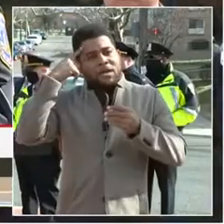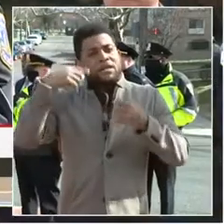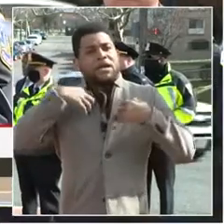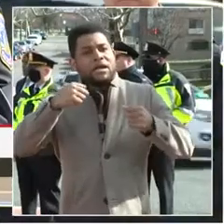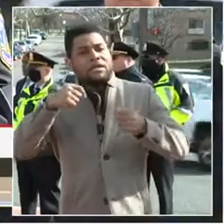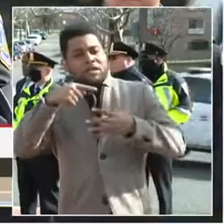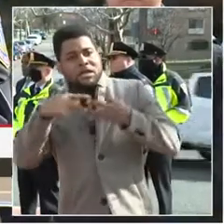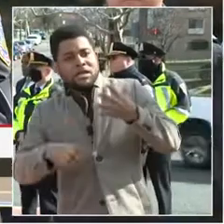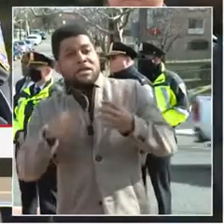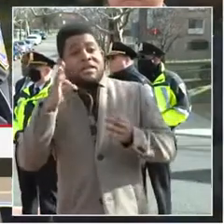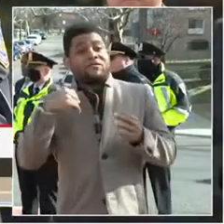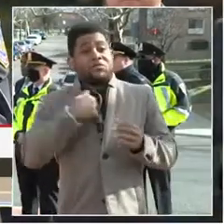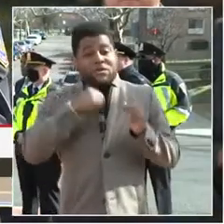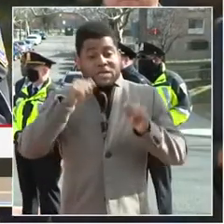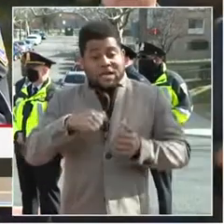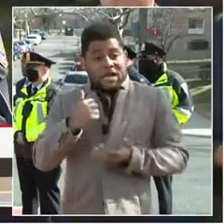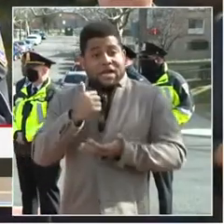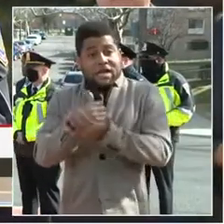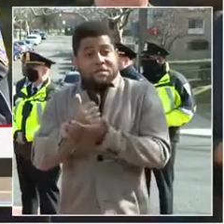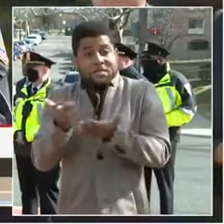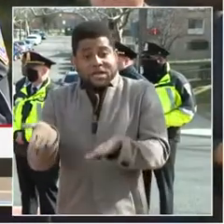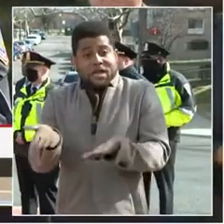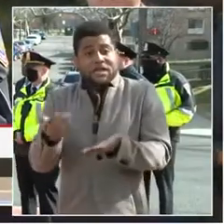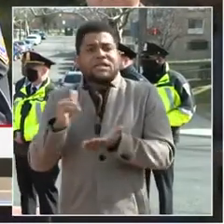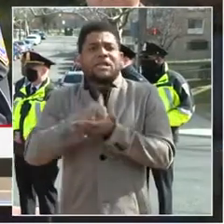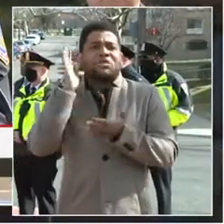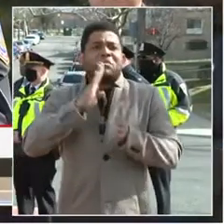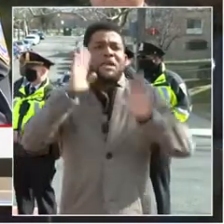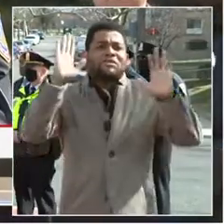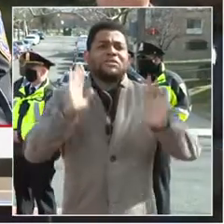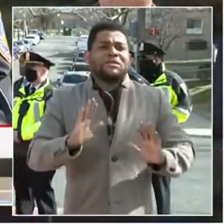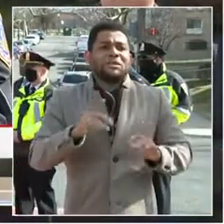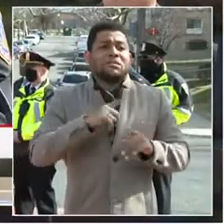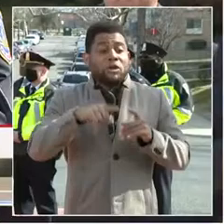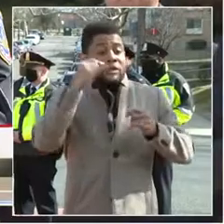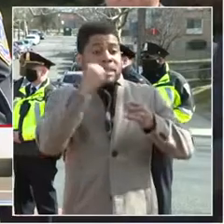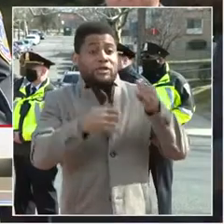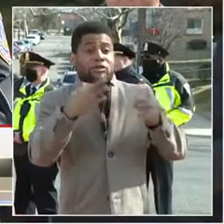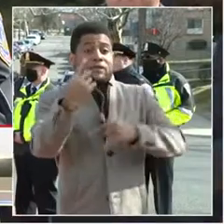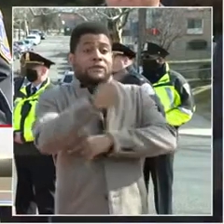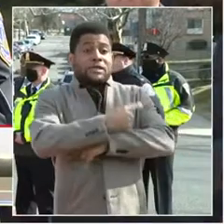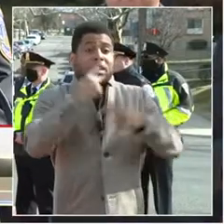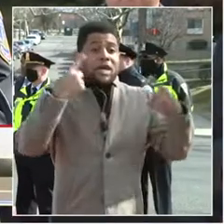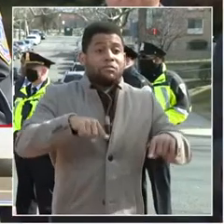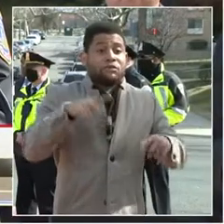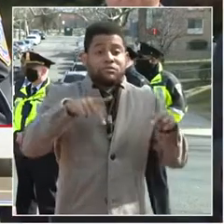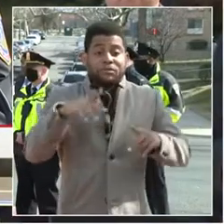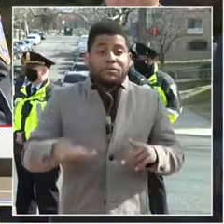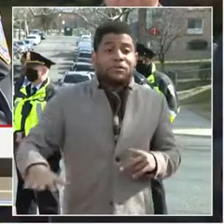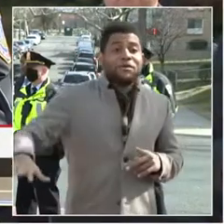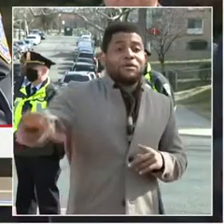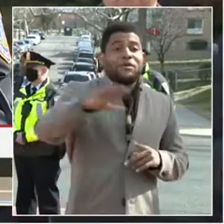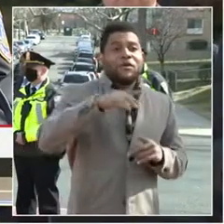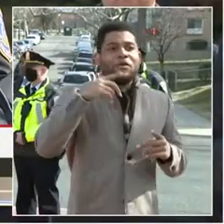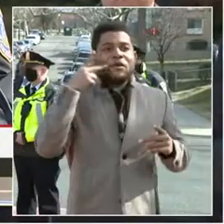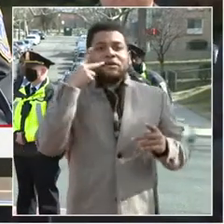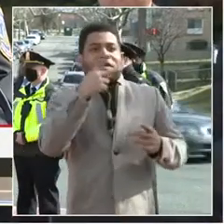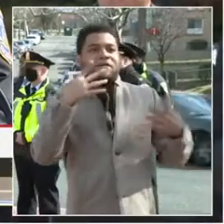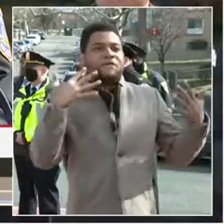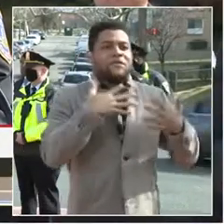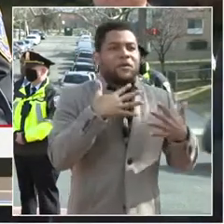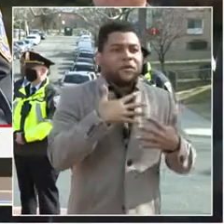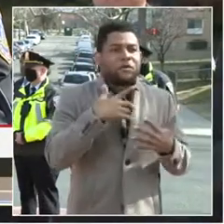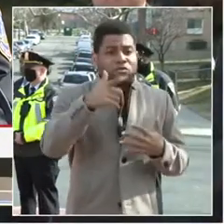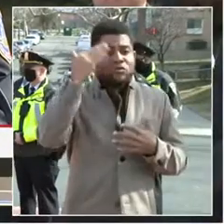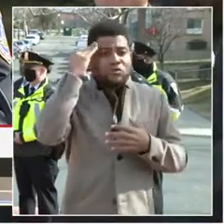the end of the day, when people are scared and crimes are happening in their community, they